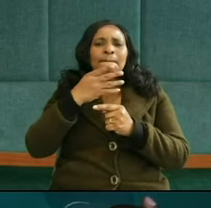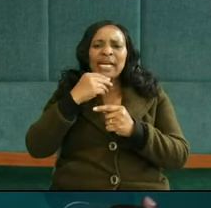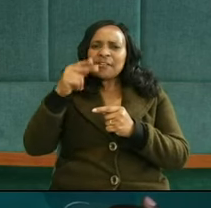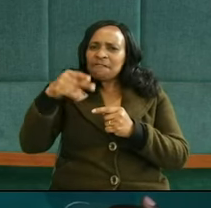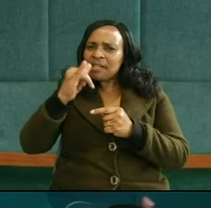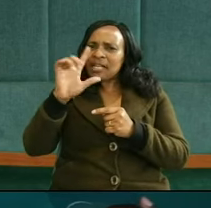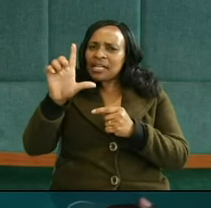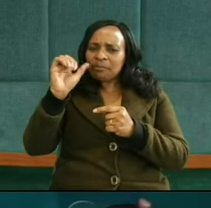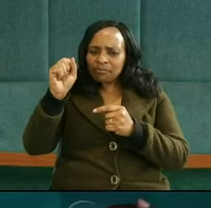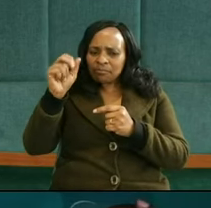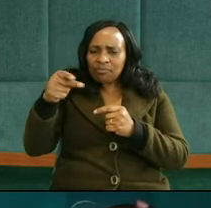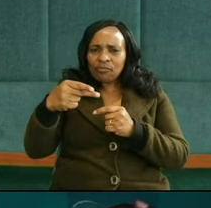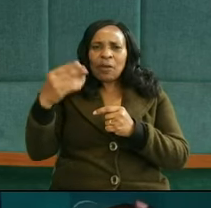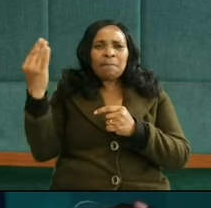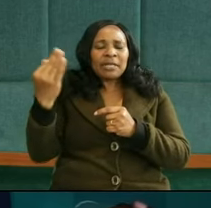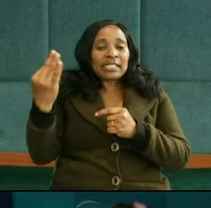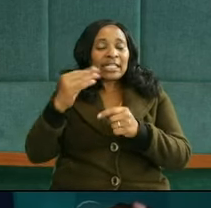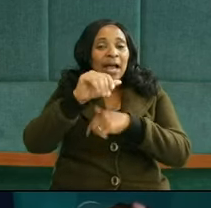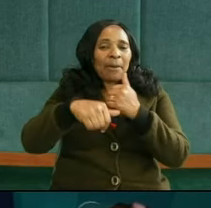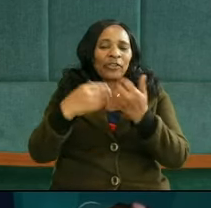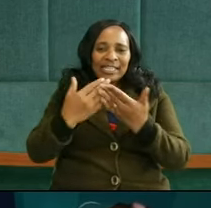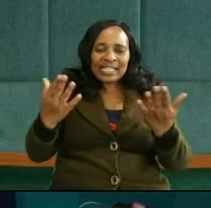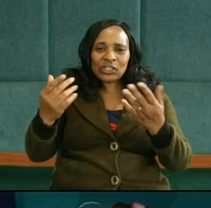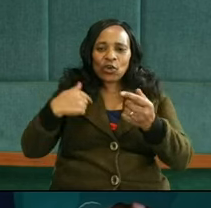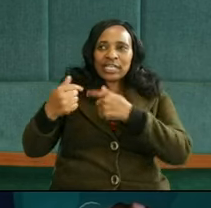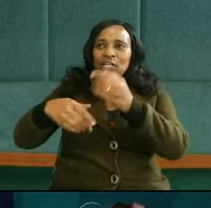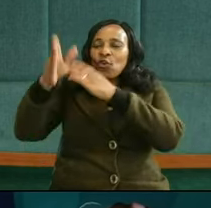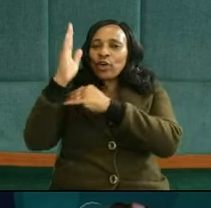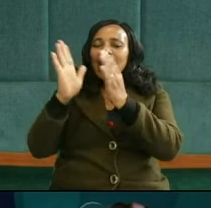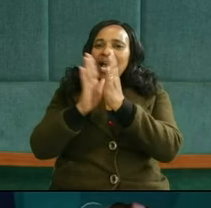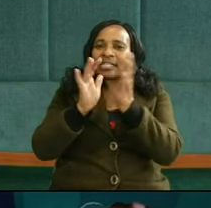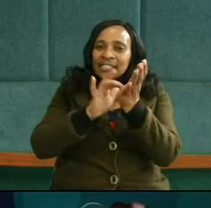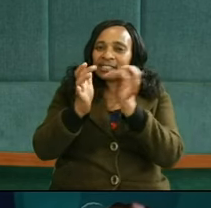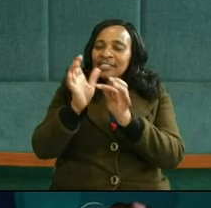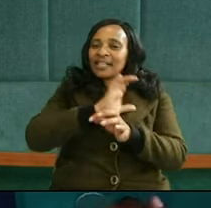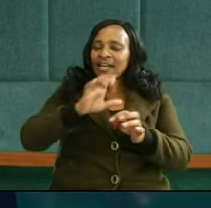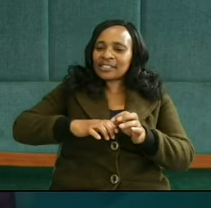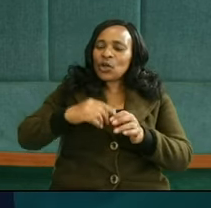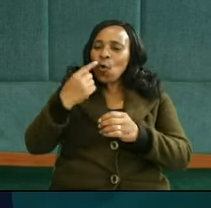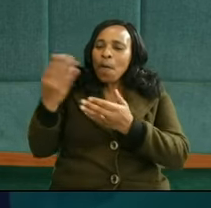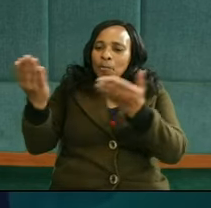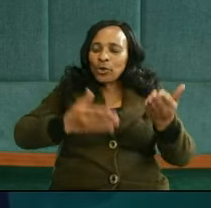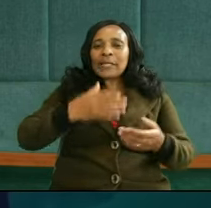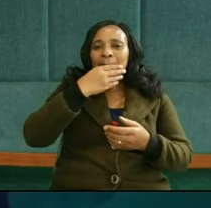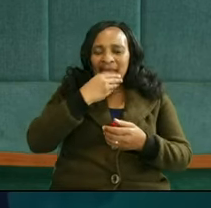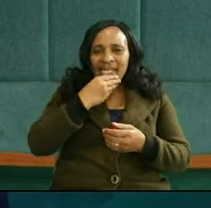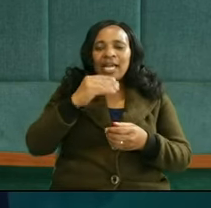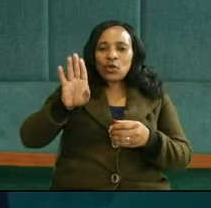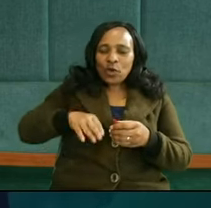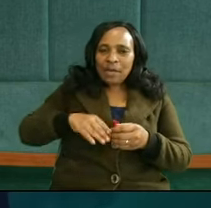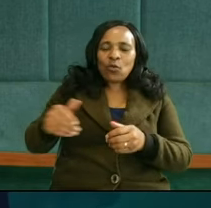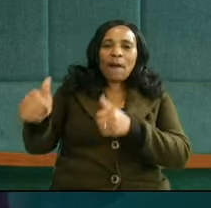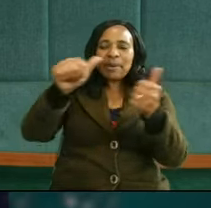kingdom of God and the name of Jesus Christ, both men and women were baptized. Simon himself